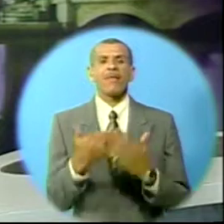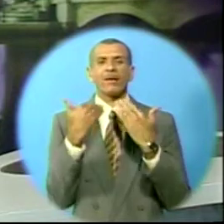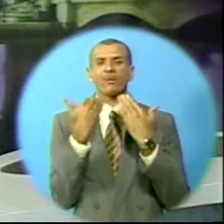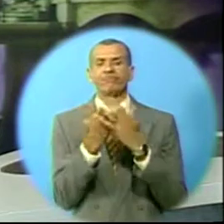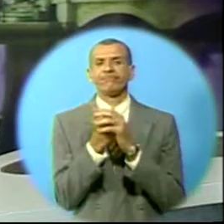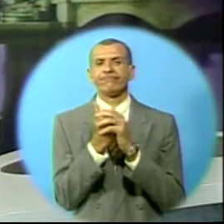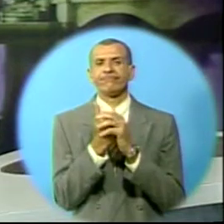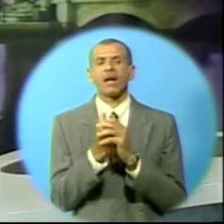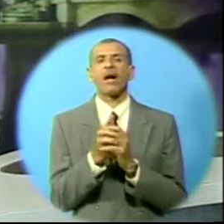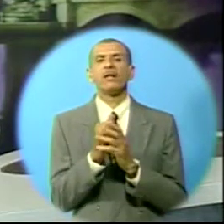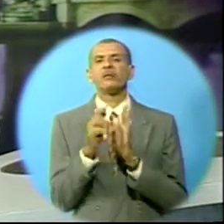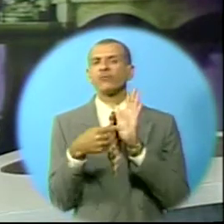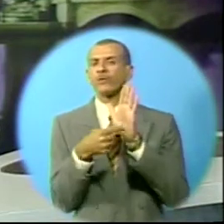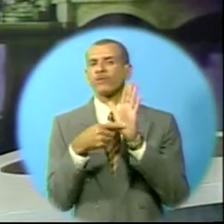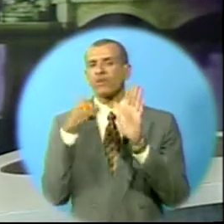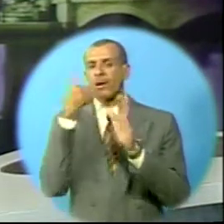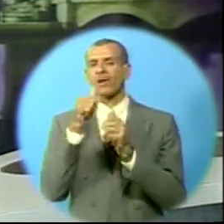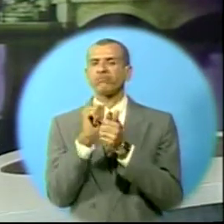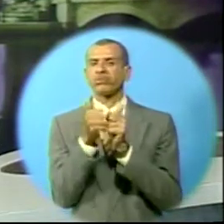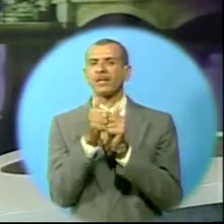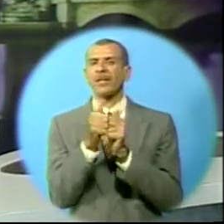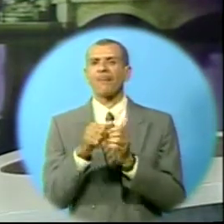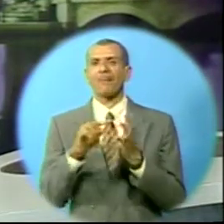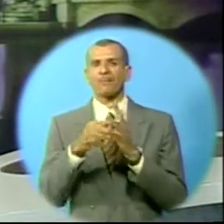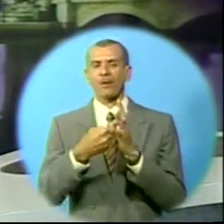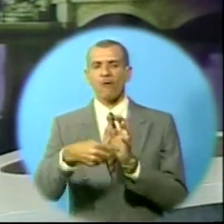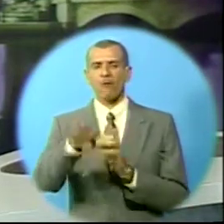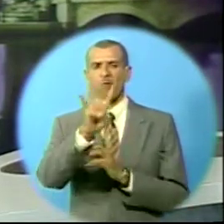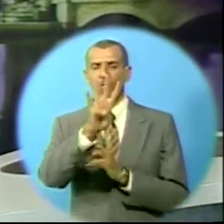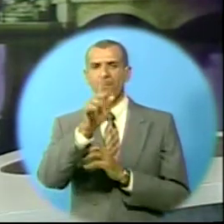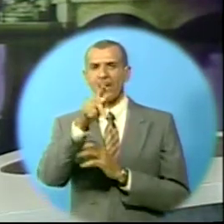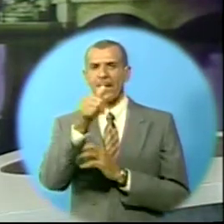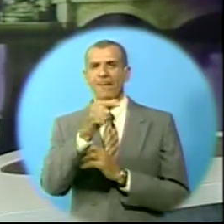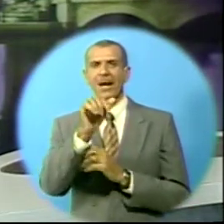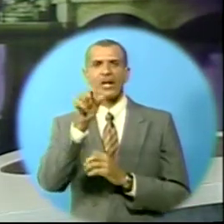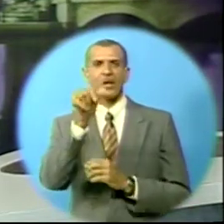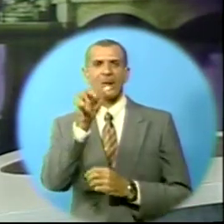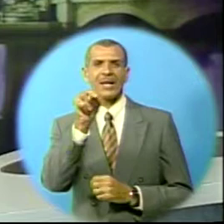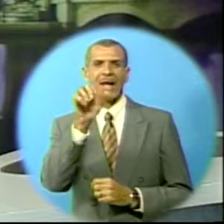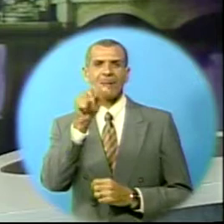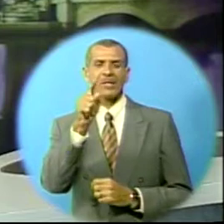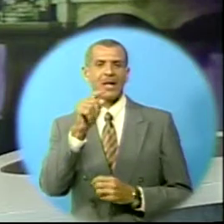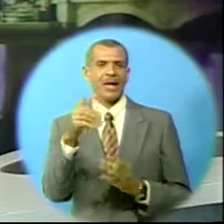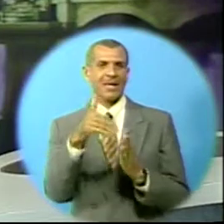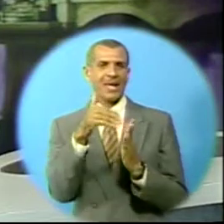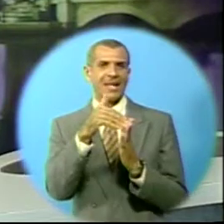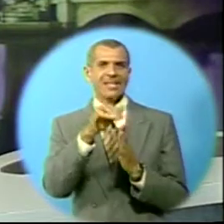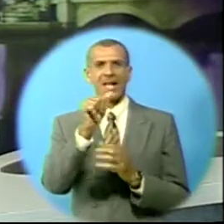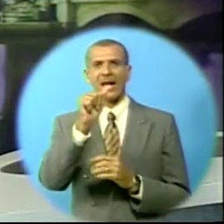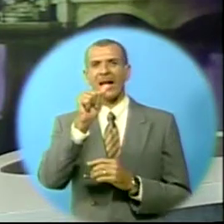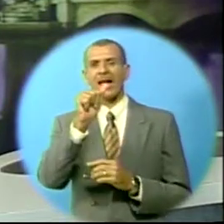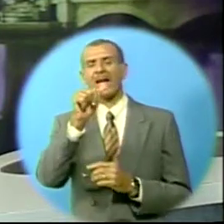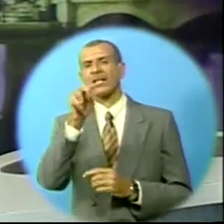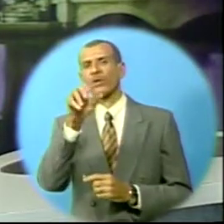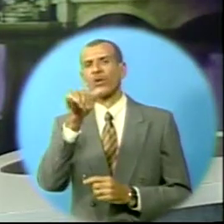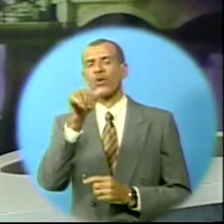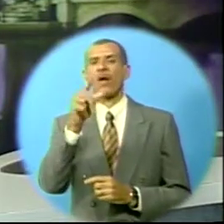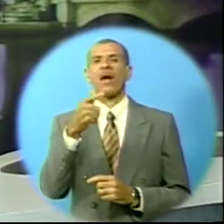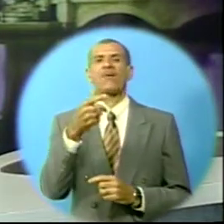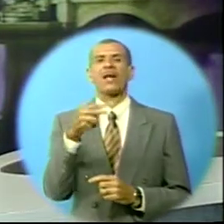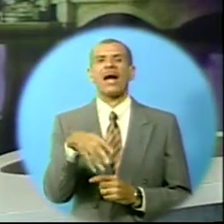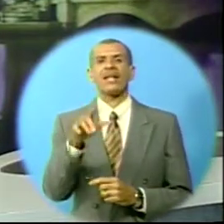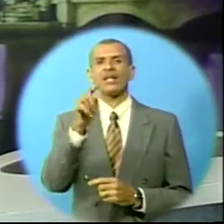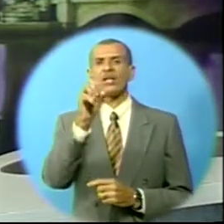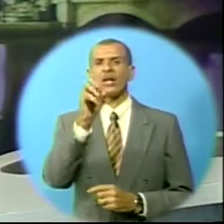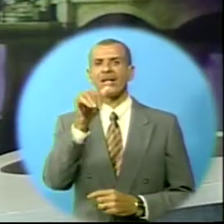Sean. The coverage of tomorrow's games begins at 4 p.m. with Ghana Amazon Warriors against Antigua Hawksbills. Then at 8 p.m. it'll be the